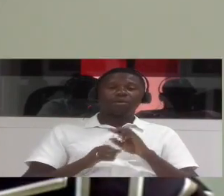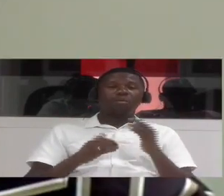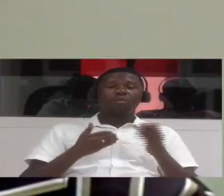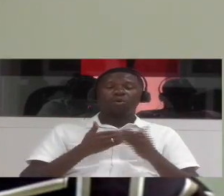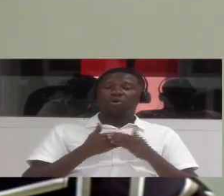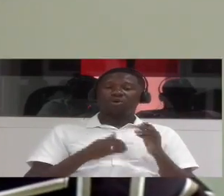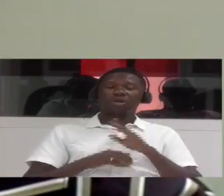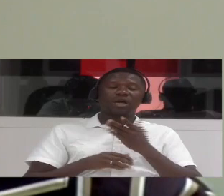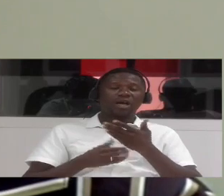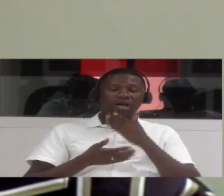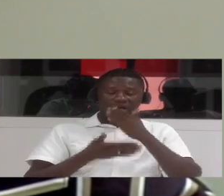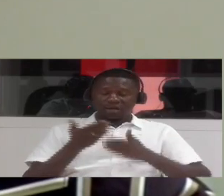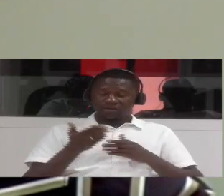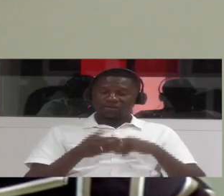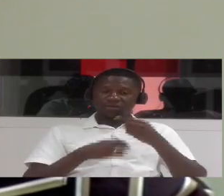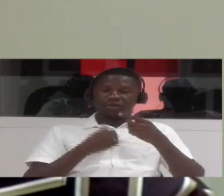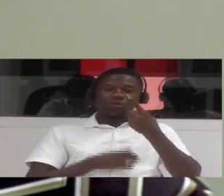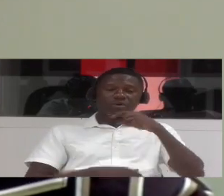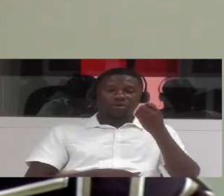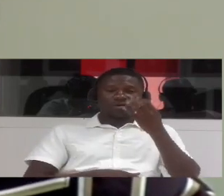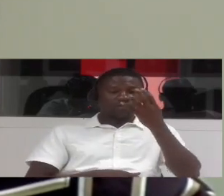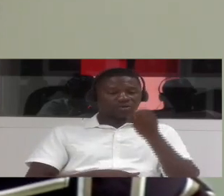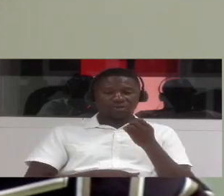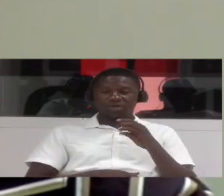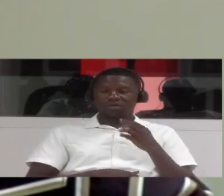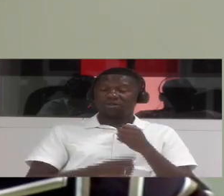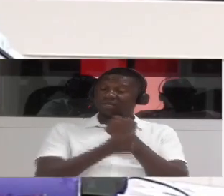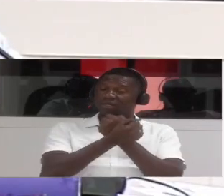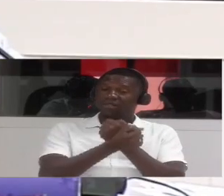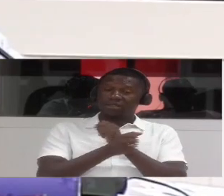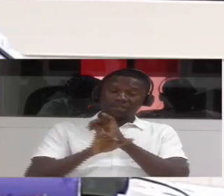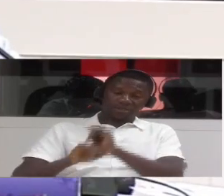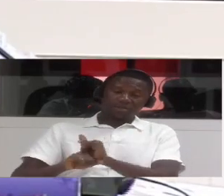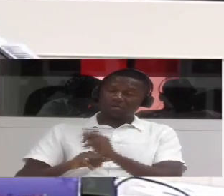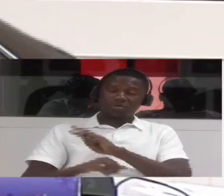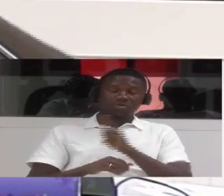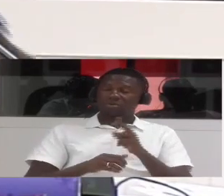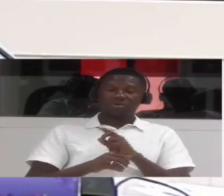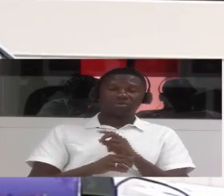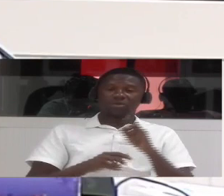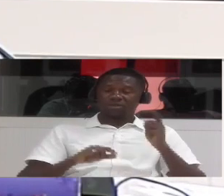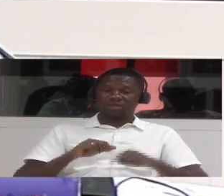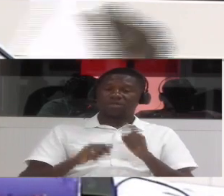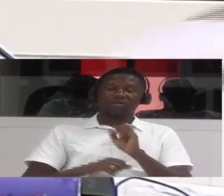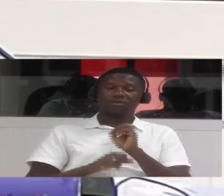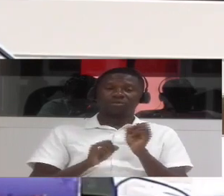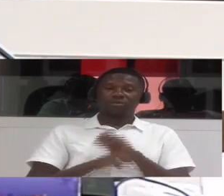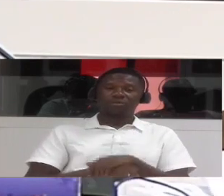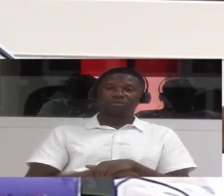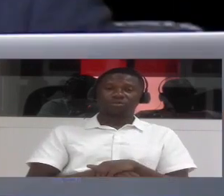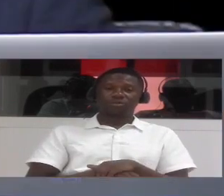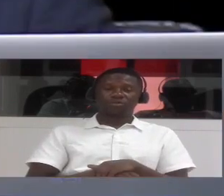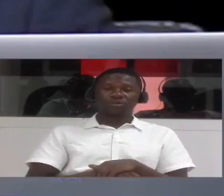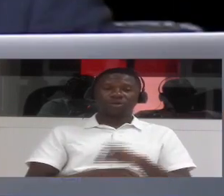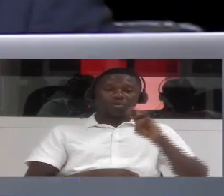the 140 plus incidents of arrest and detention, they were not charged. Interesting. Mohamed